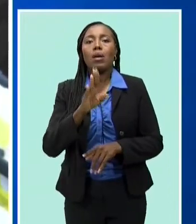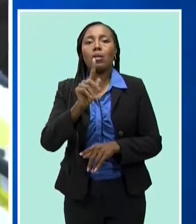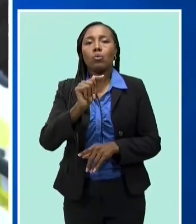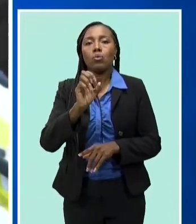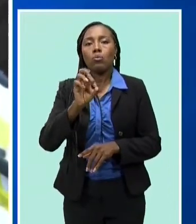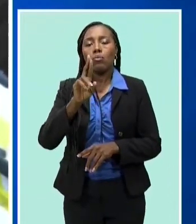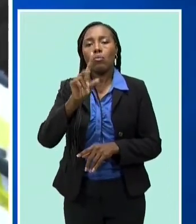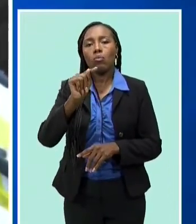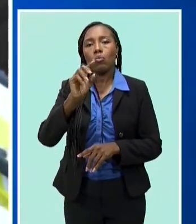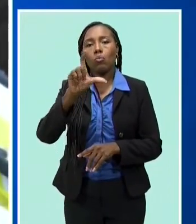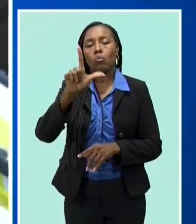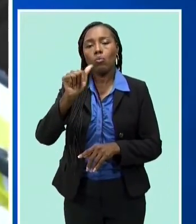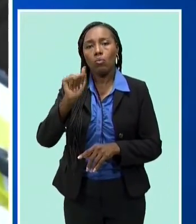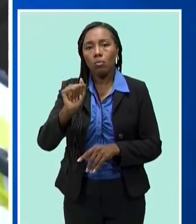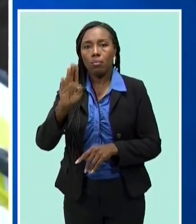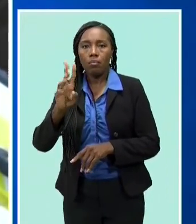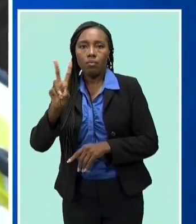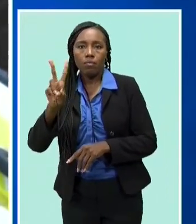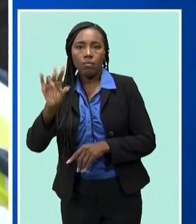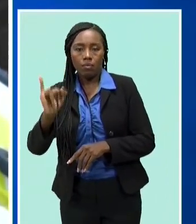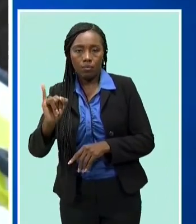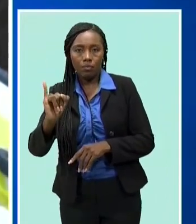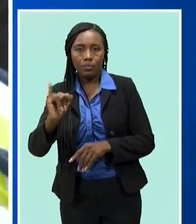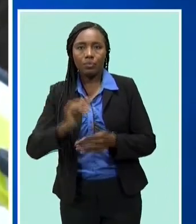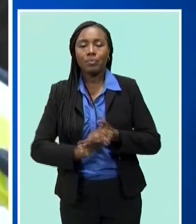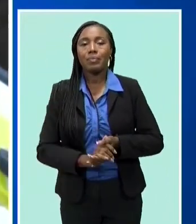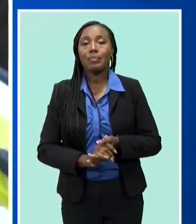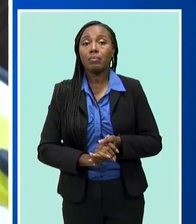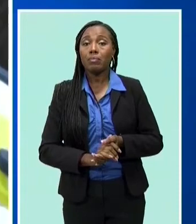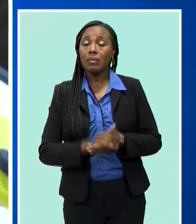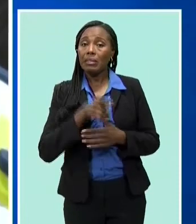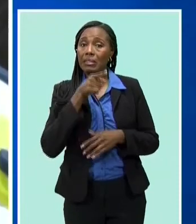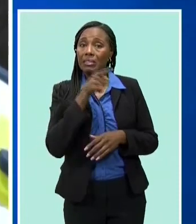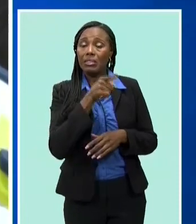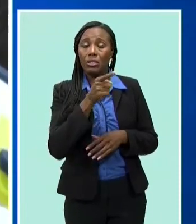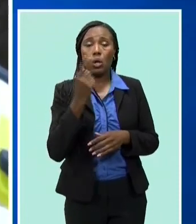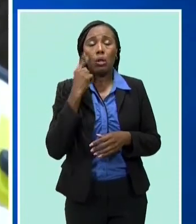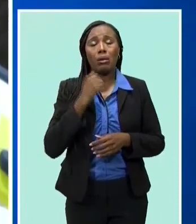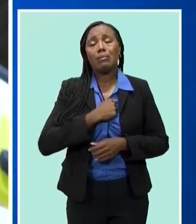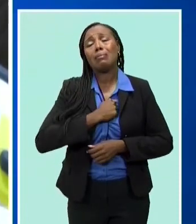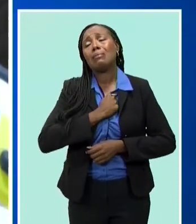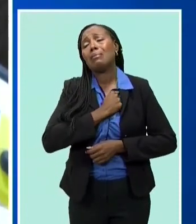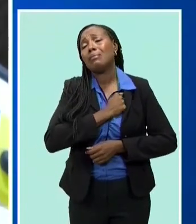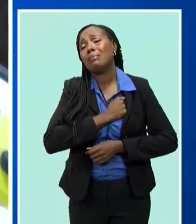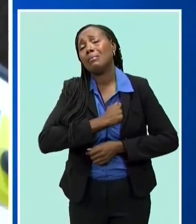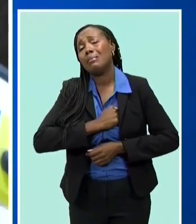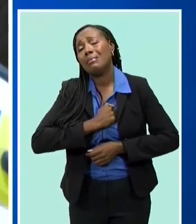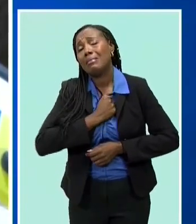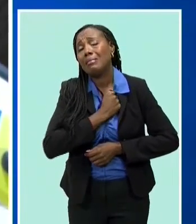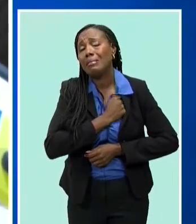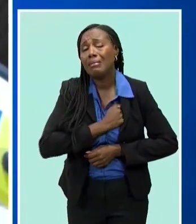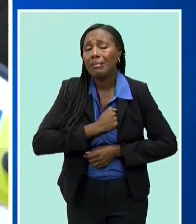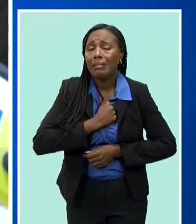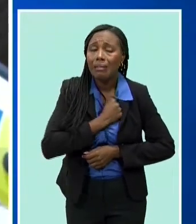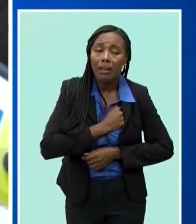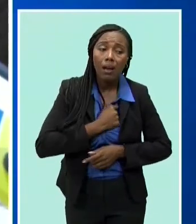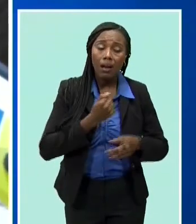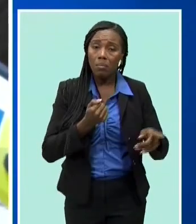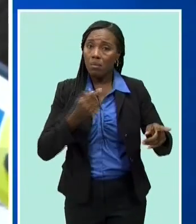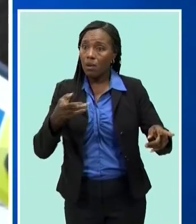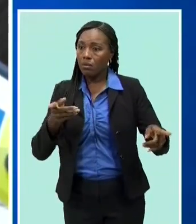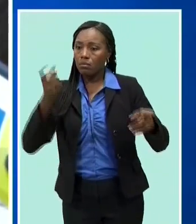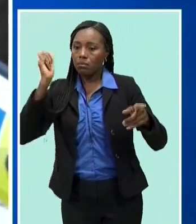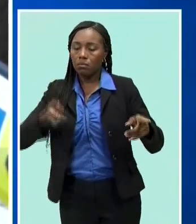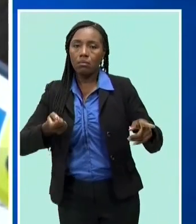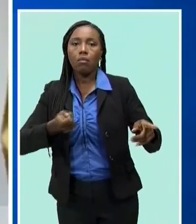Gut Tortola, British Virgin Islands. A seemingly remorseful Lola Doll, as she's popularly known, was found guilty by